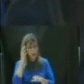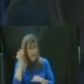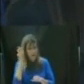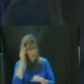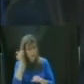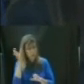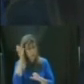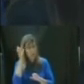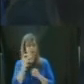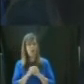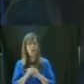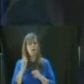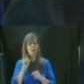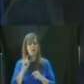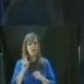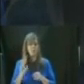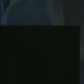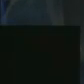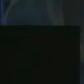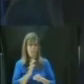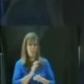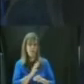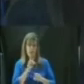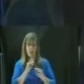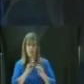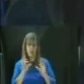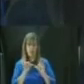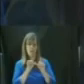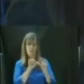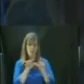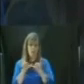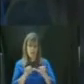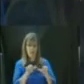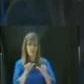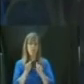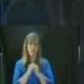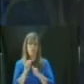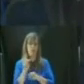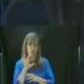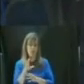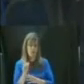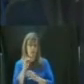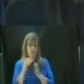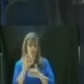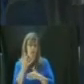through an empowered Teacher Advisory Committee is clearly consistent with Knox County's stated vision